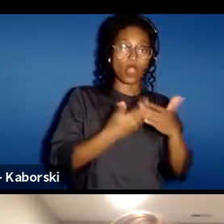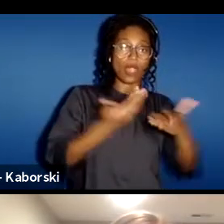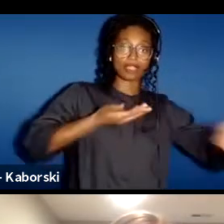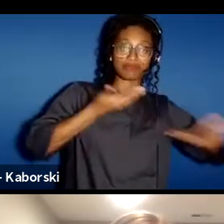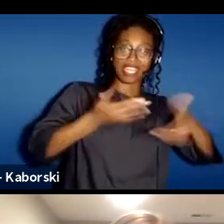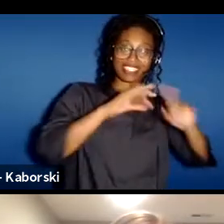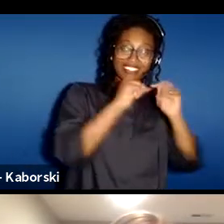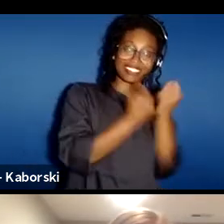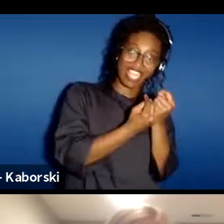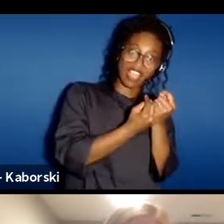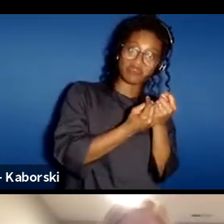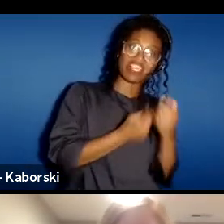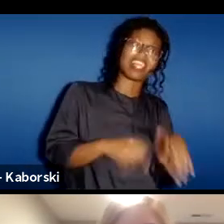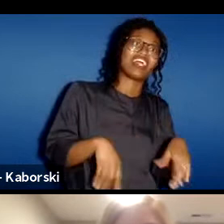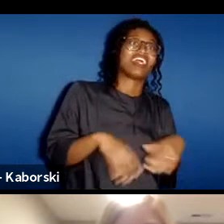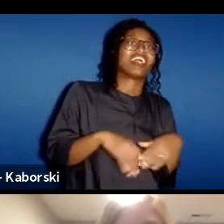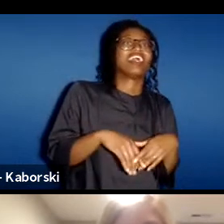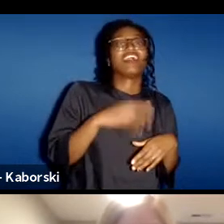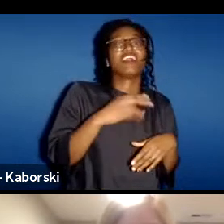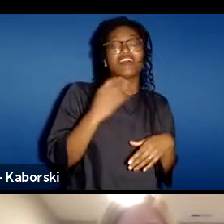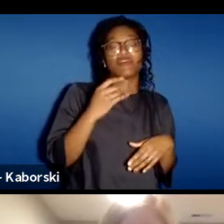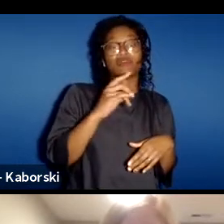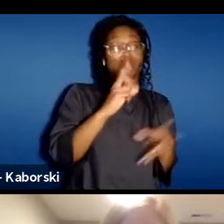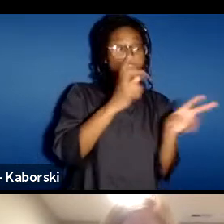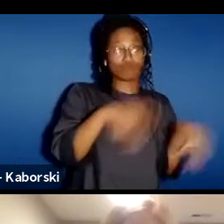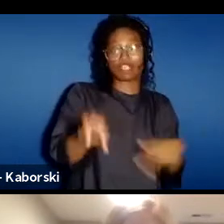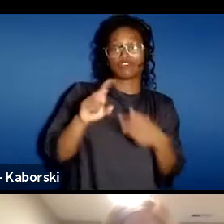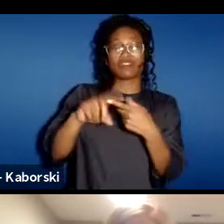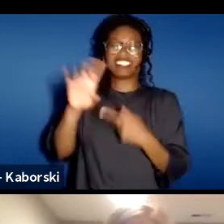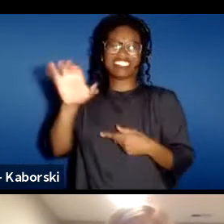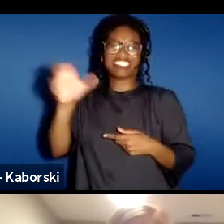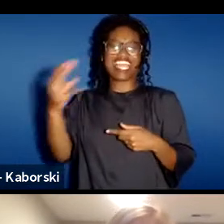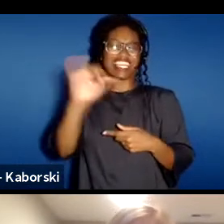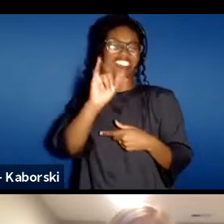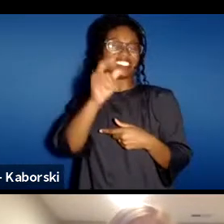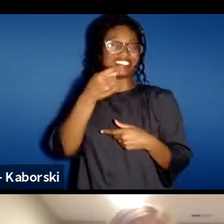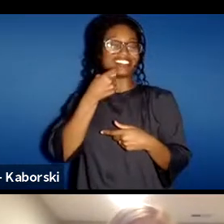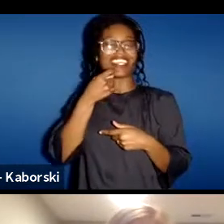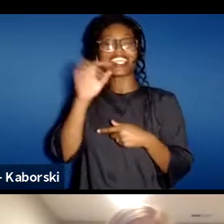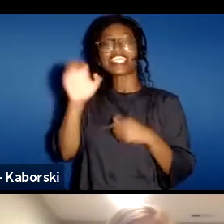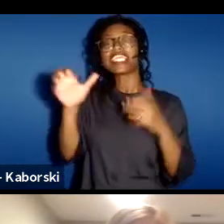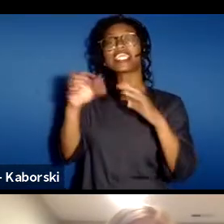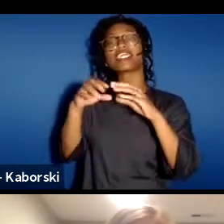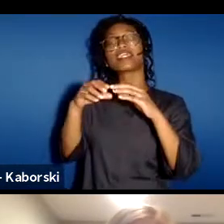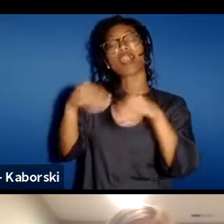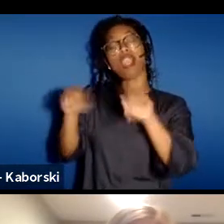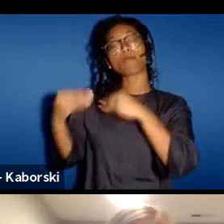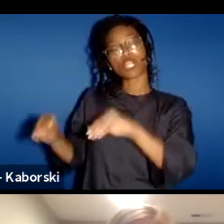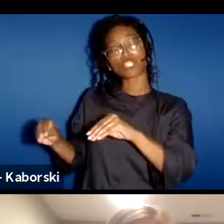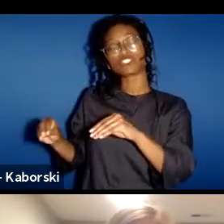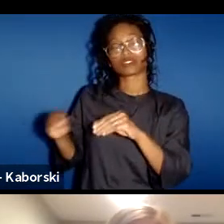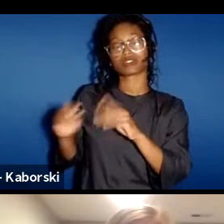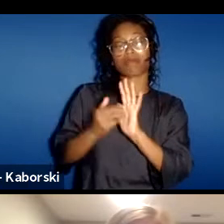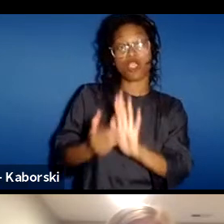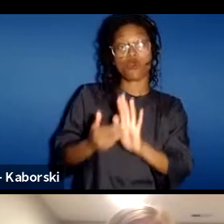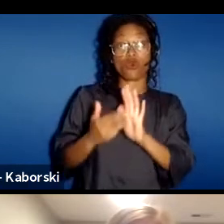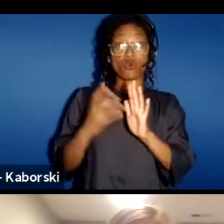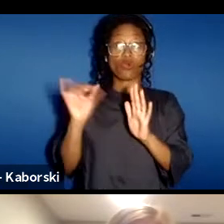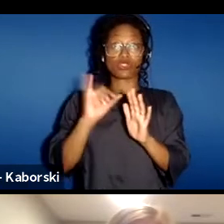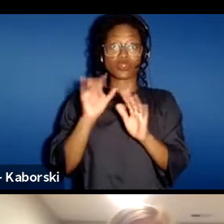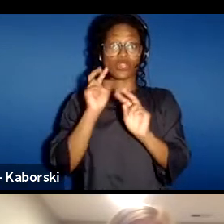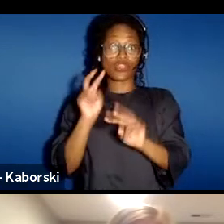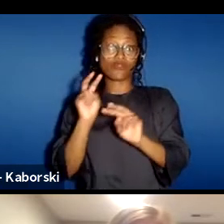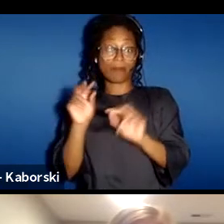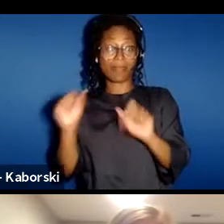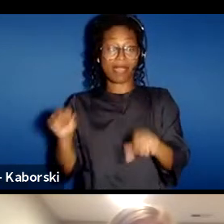to moving to what Zach said, to an e-commerce sort of model. We're also looking forward to being